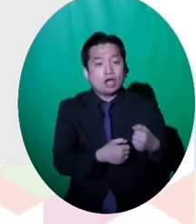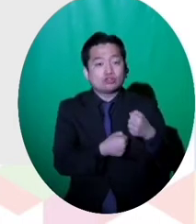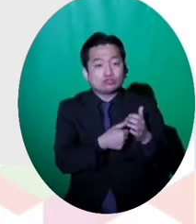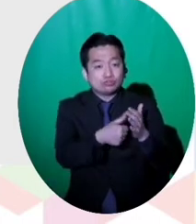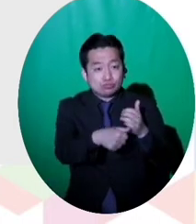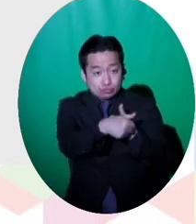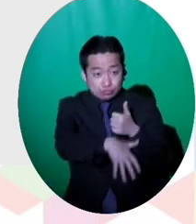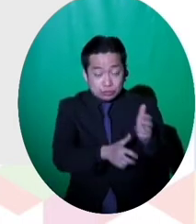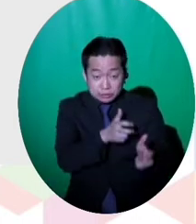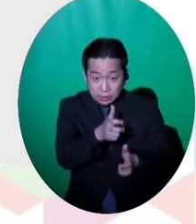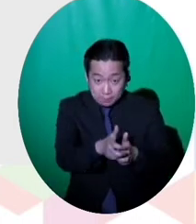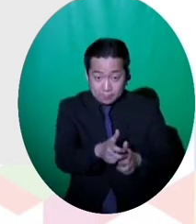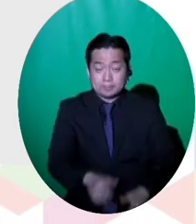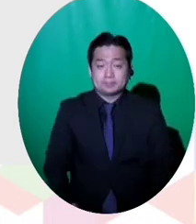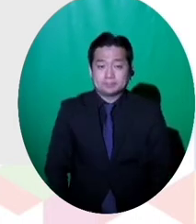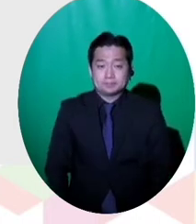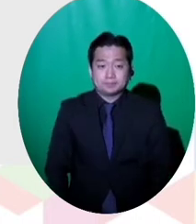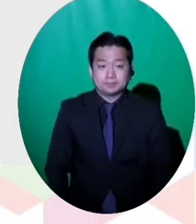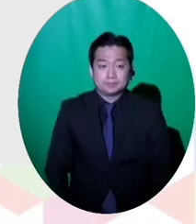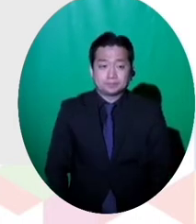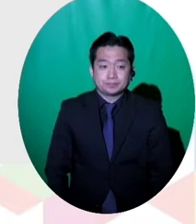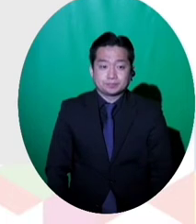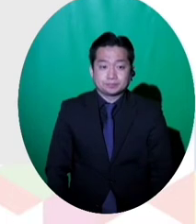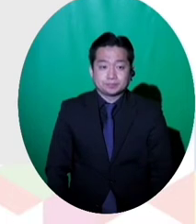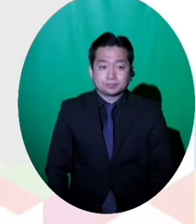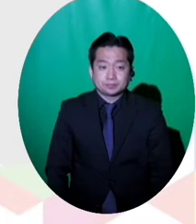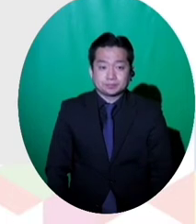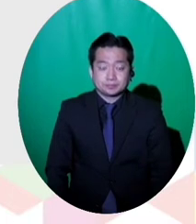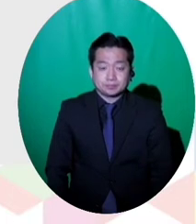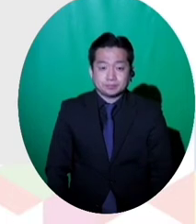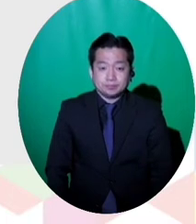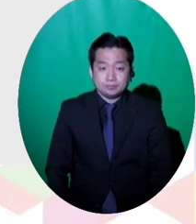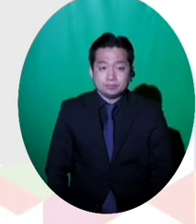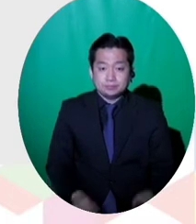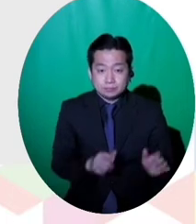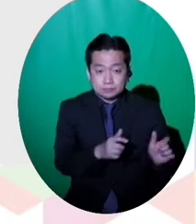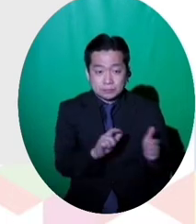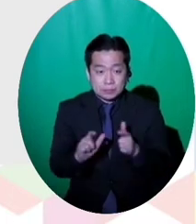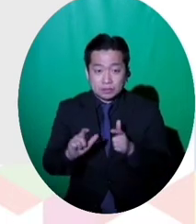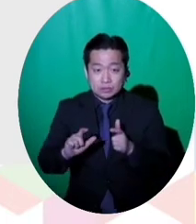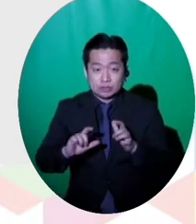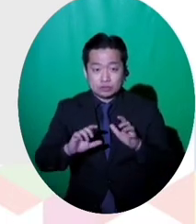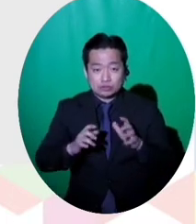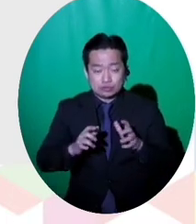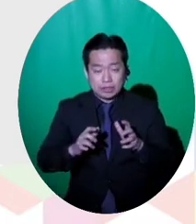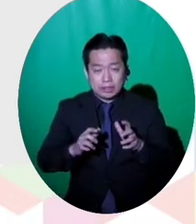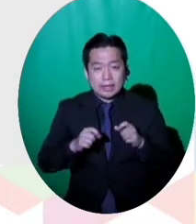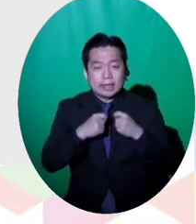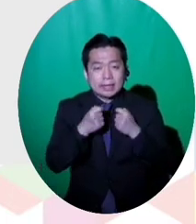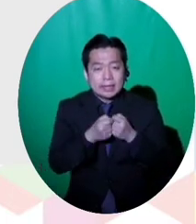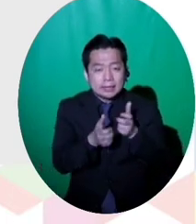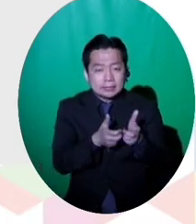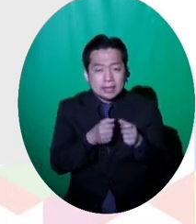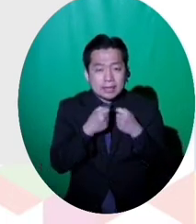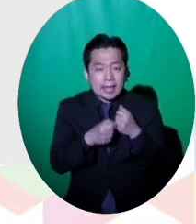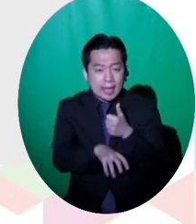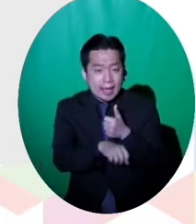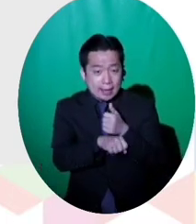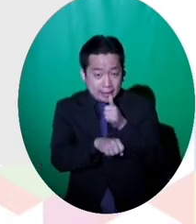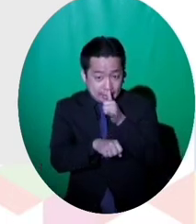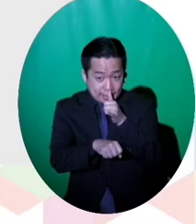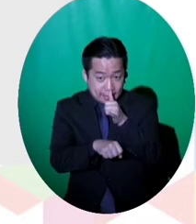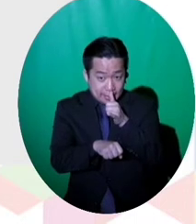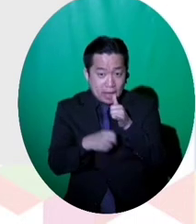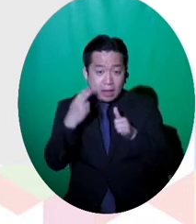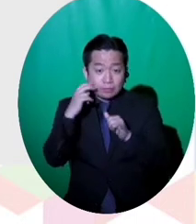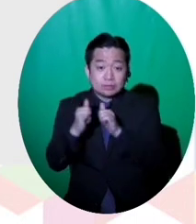but also down to the level of the way that prisons are run in the United States.